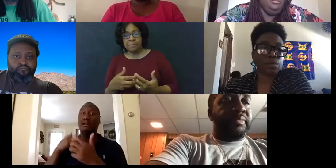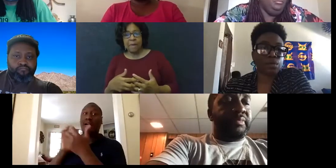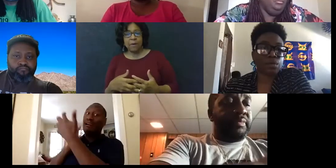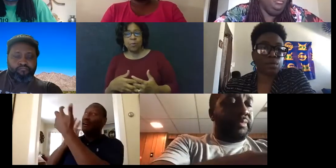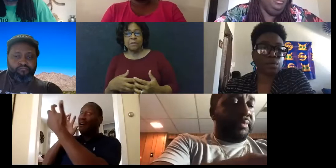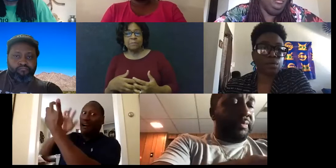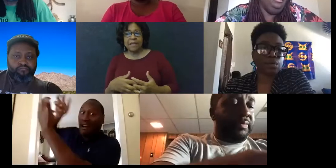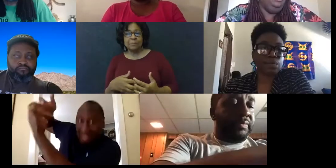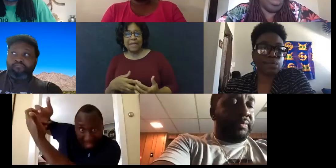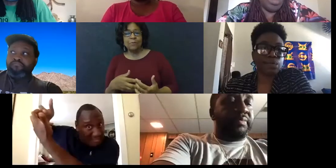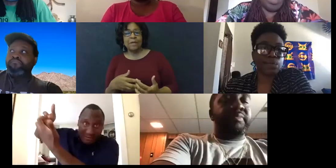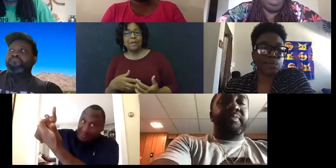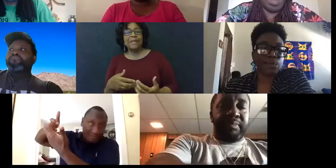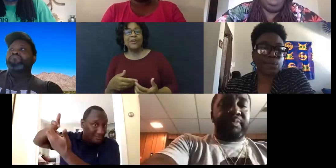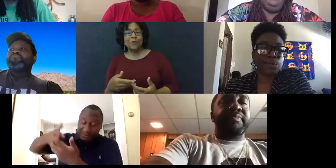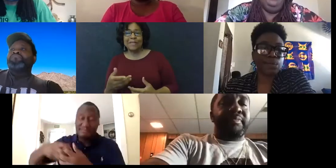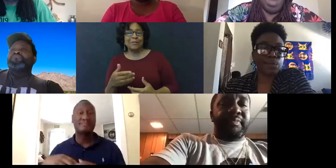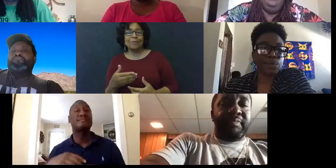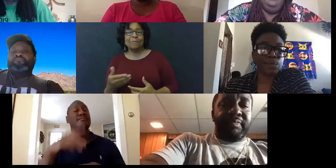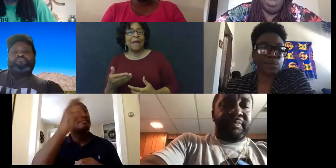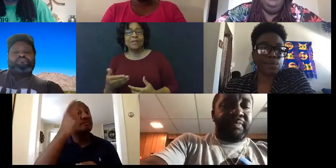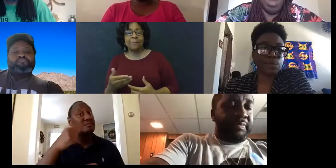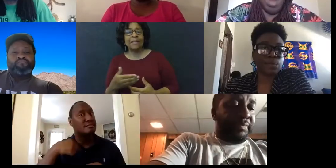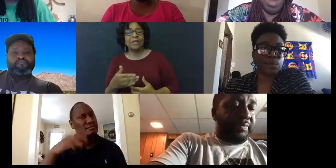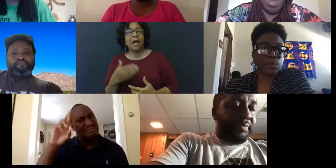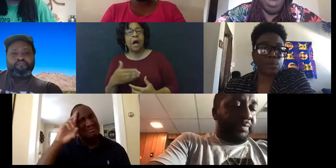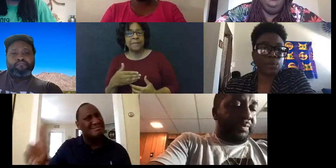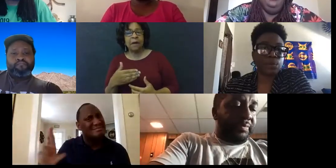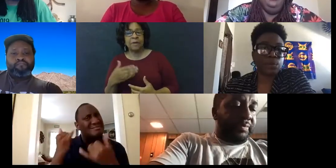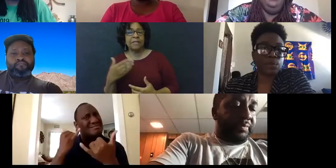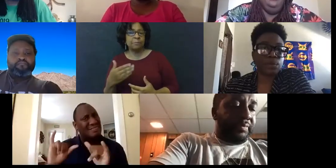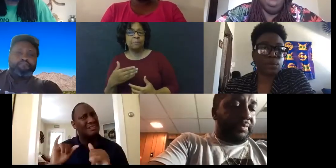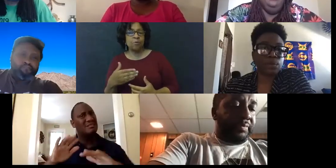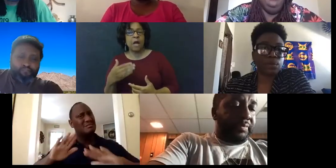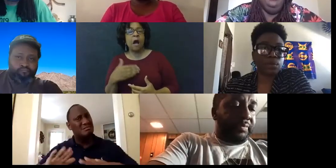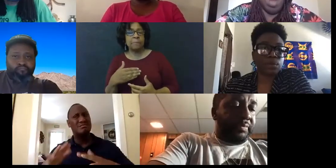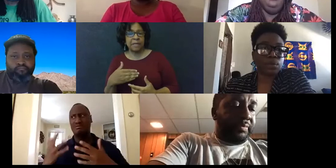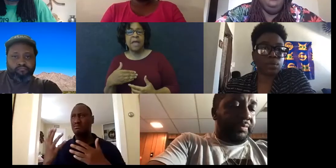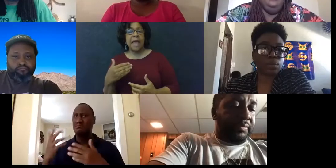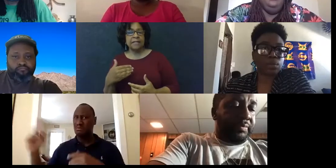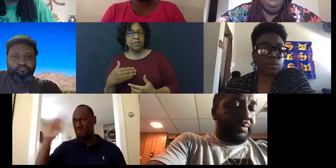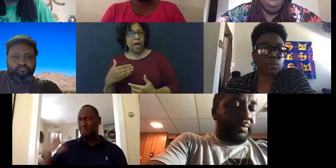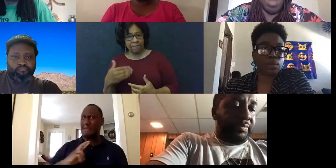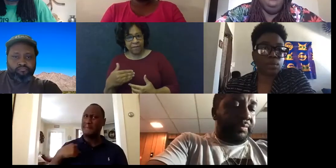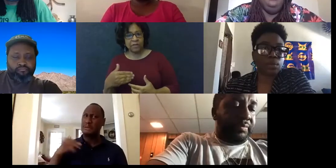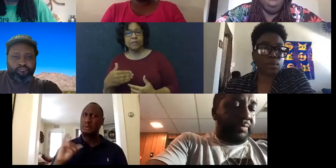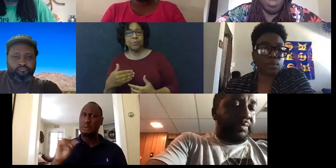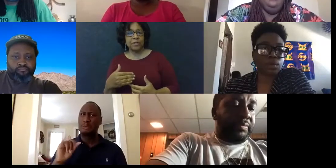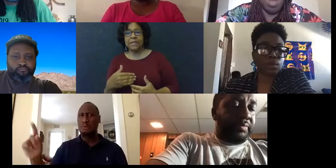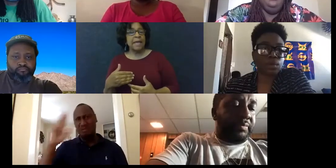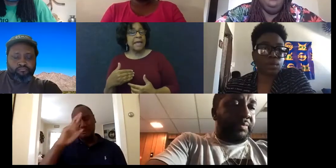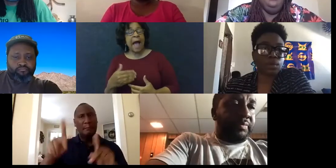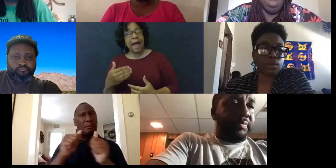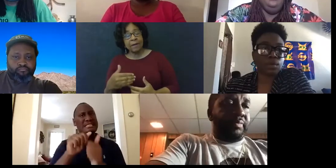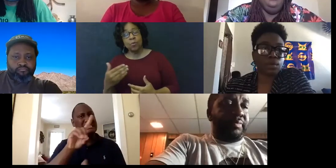come to my world and match me. He wanted me to go into his world and match him and to calm down and to speak more calmly and to not have facial